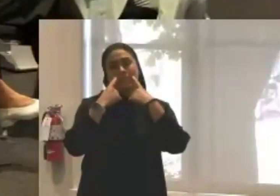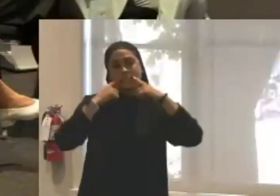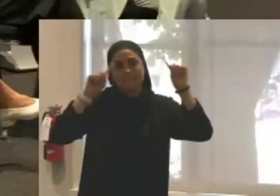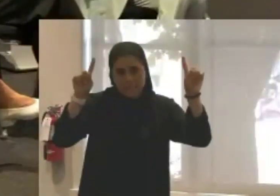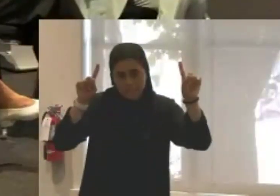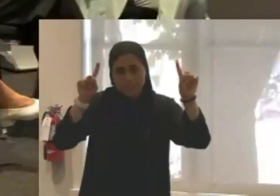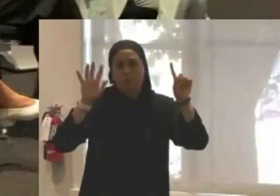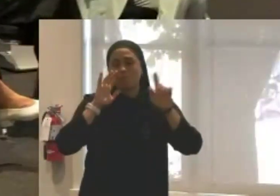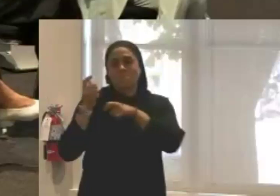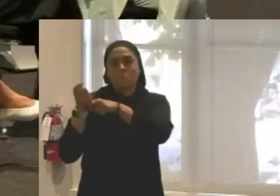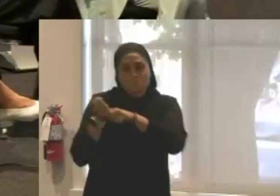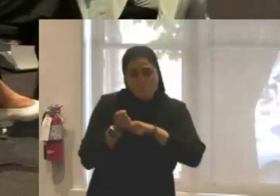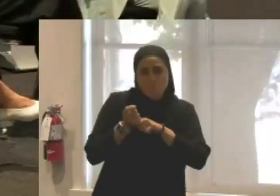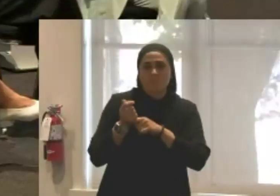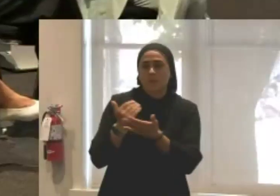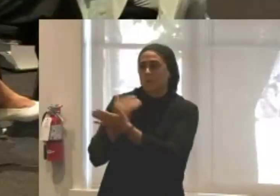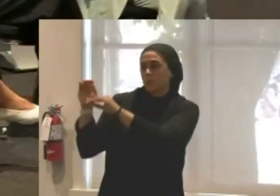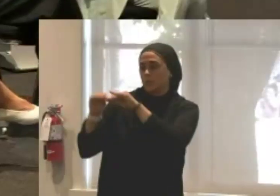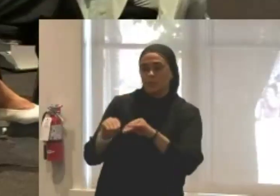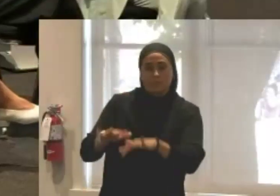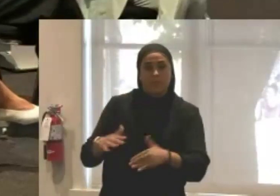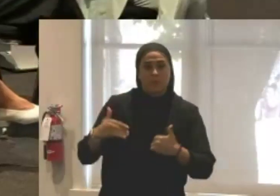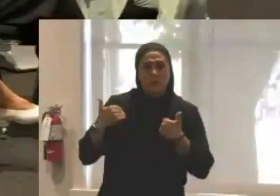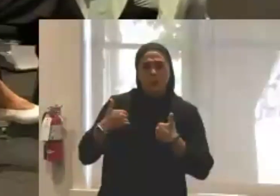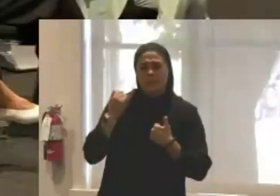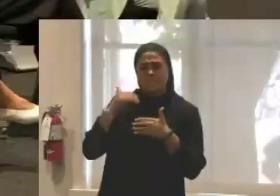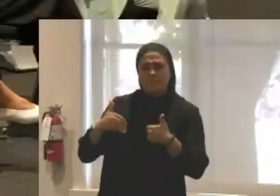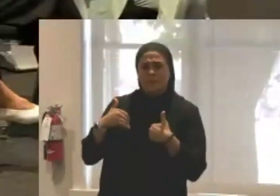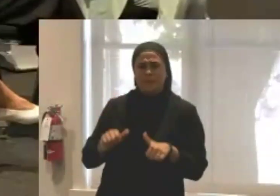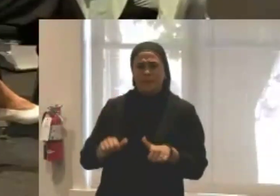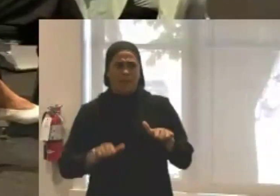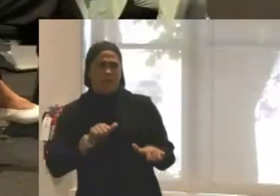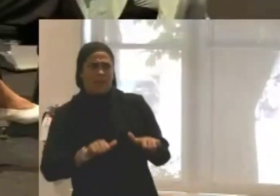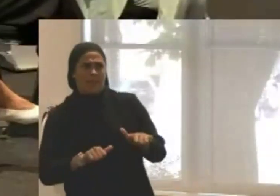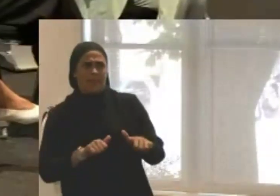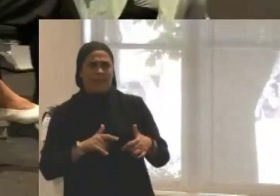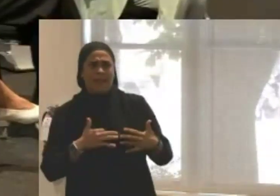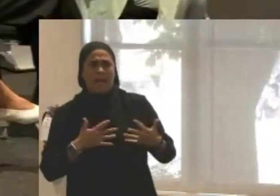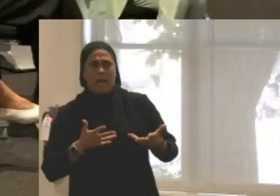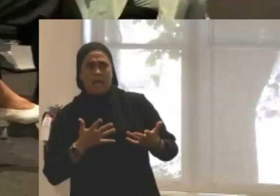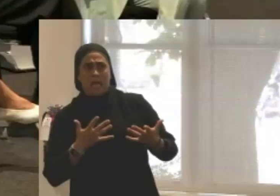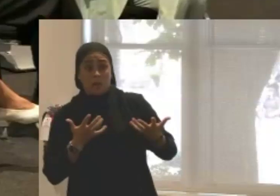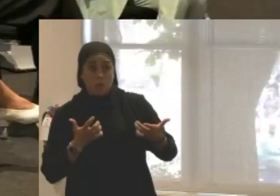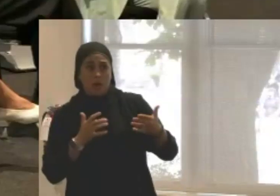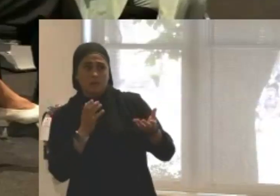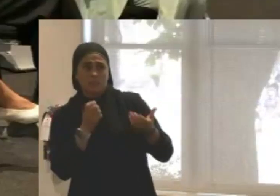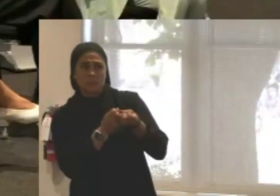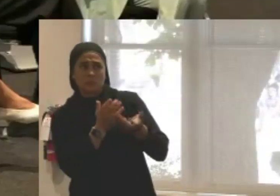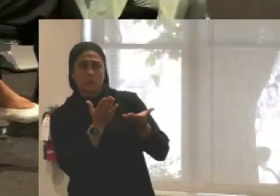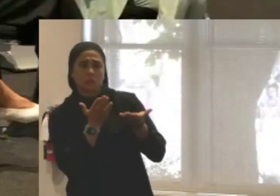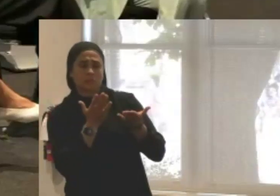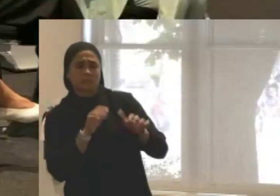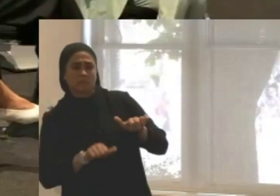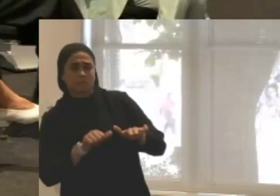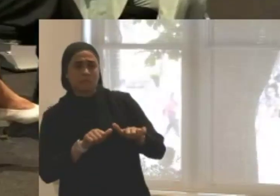and engaging newcomer youth who may be hesitant to access support services? What